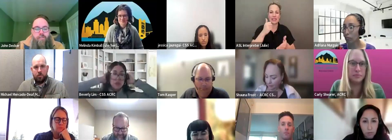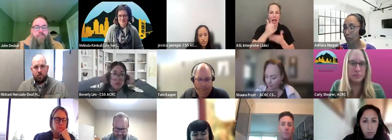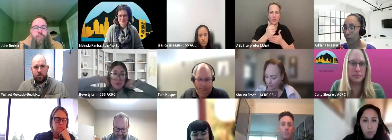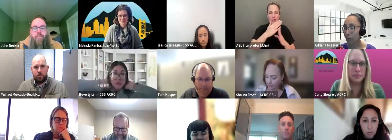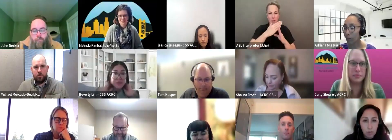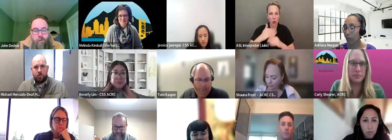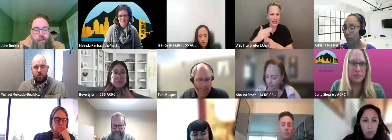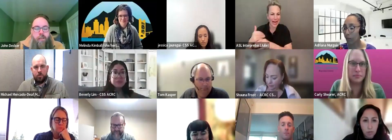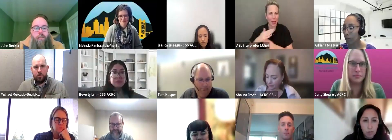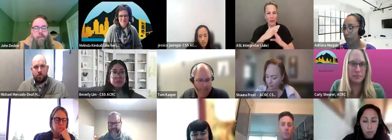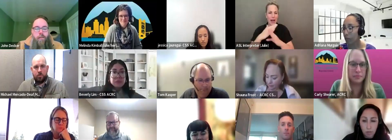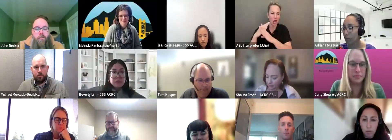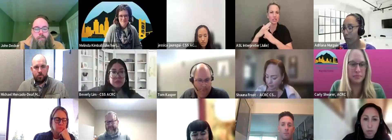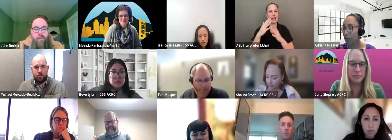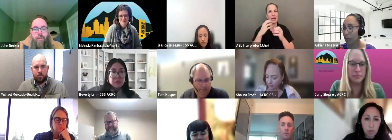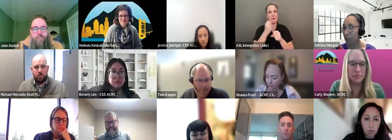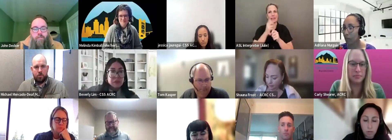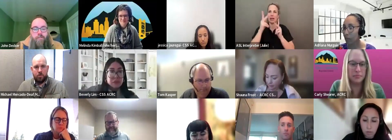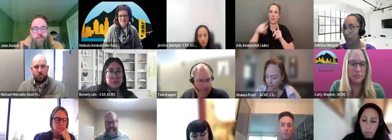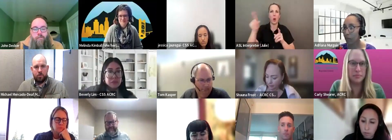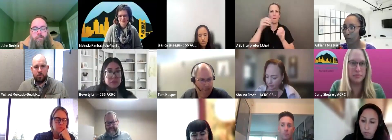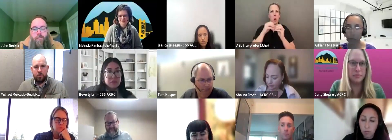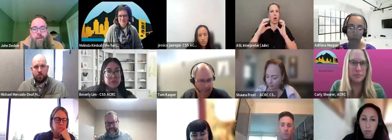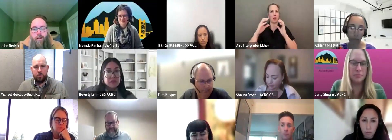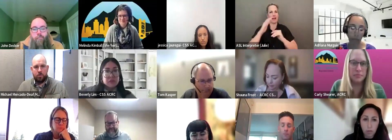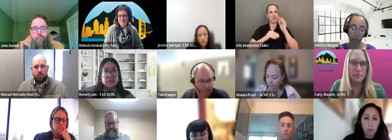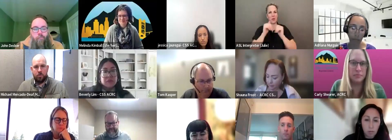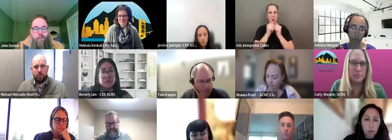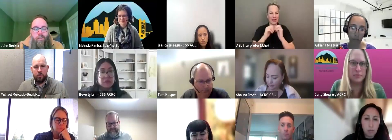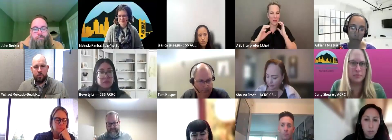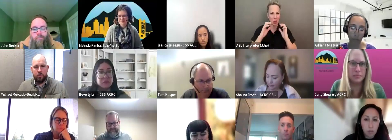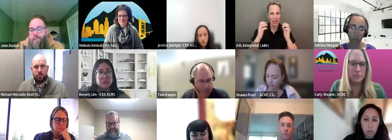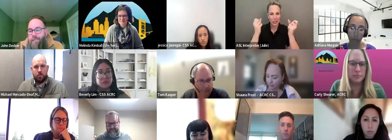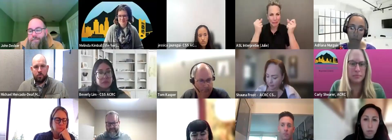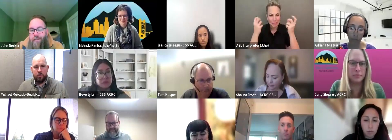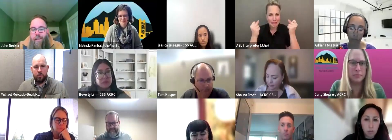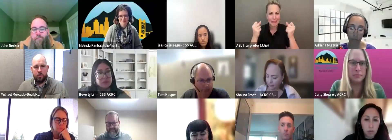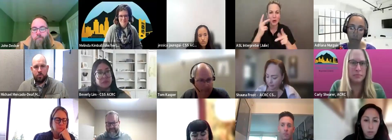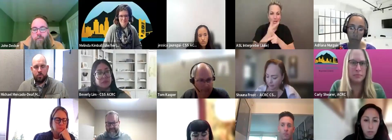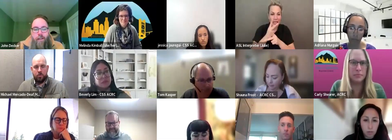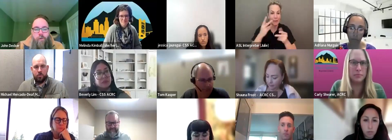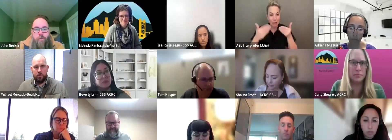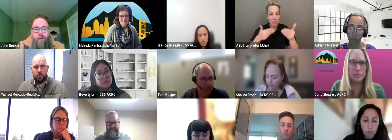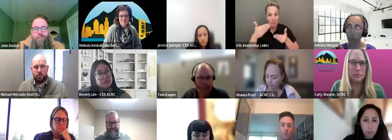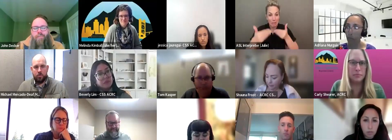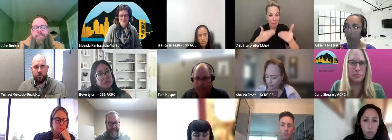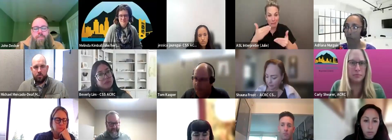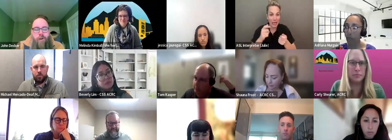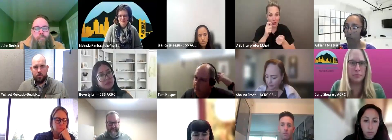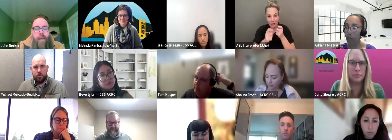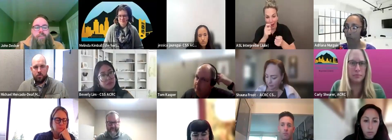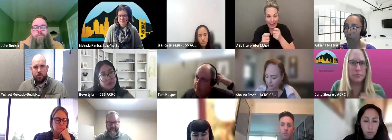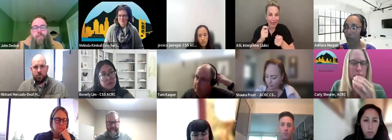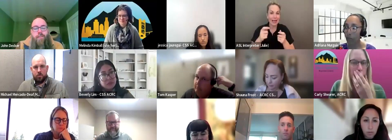and increases folks' comfort in the communication. So we're going to keep doing this and refining what we want. And